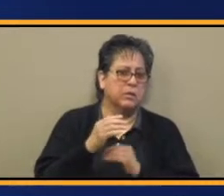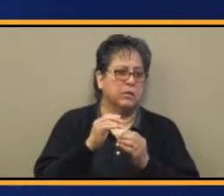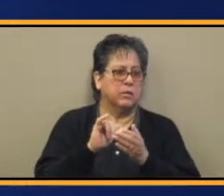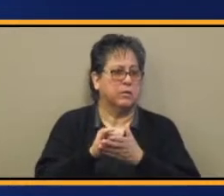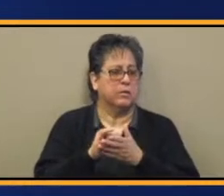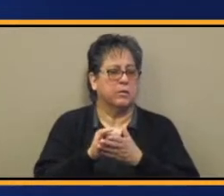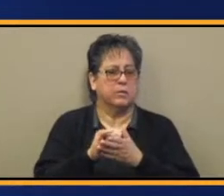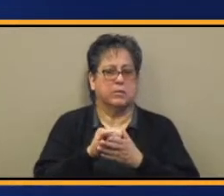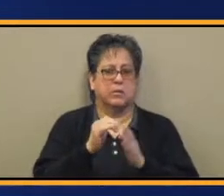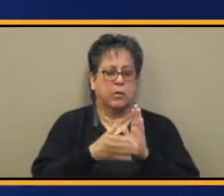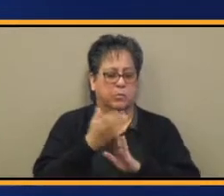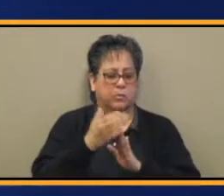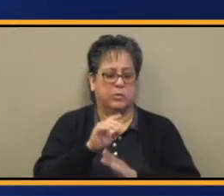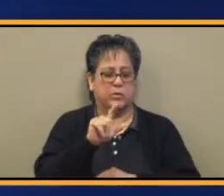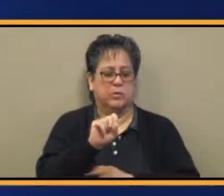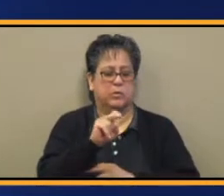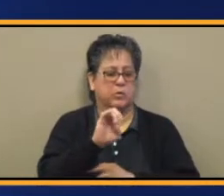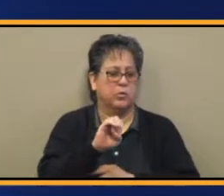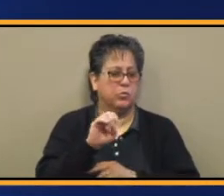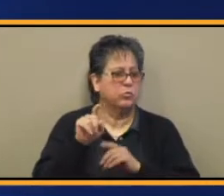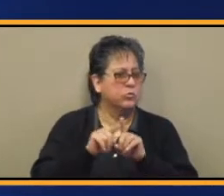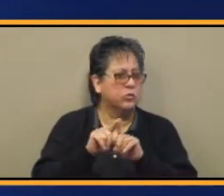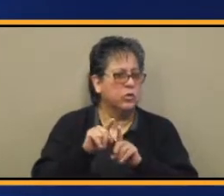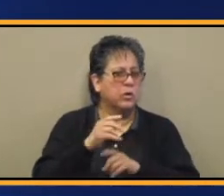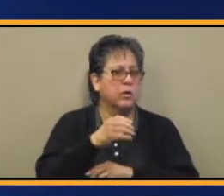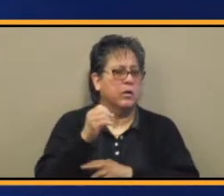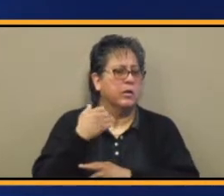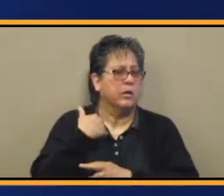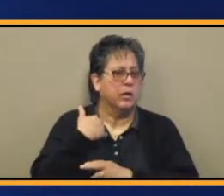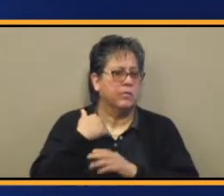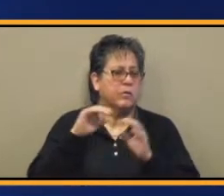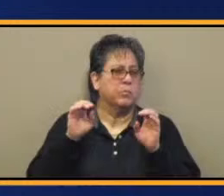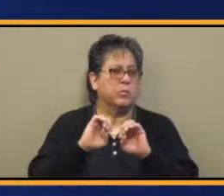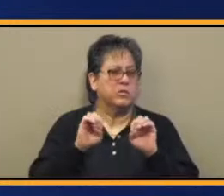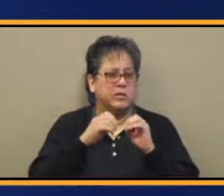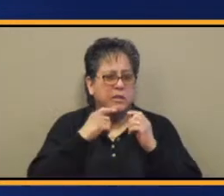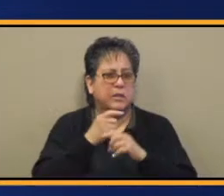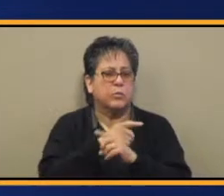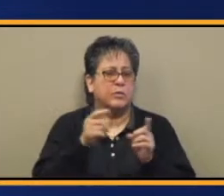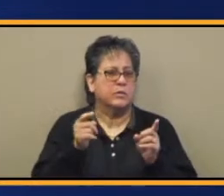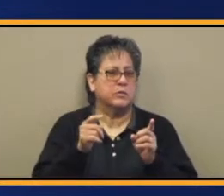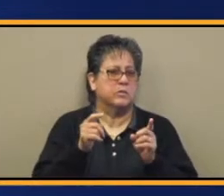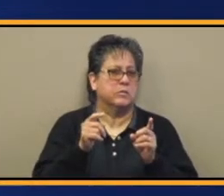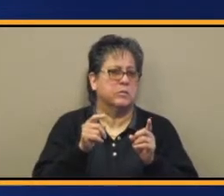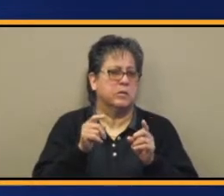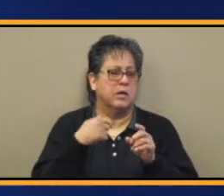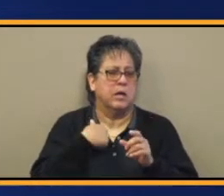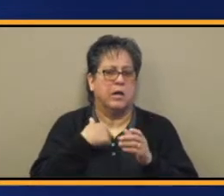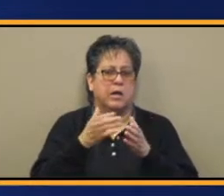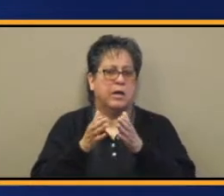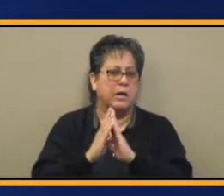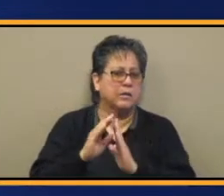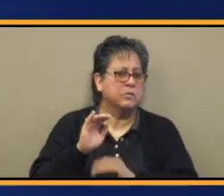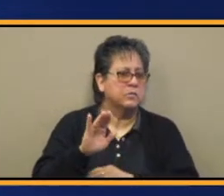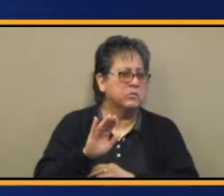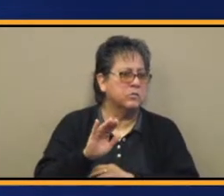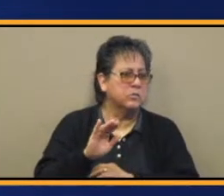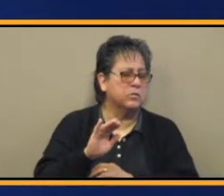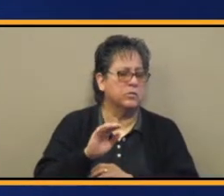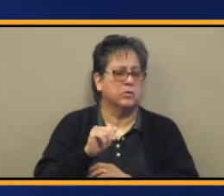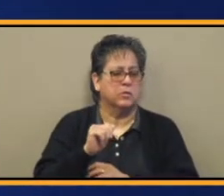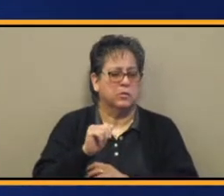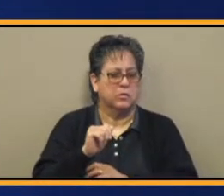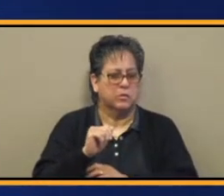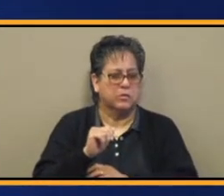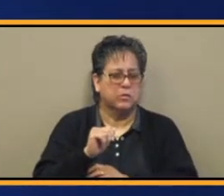Operation Lone Star and to refrain from renewing the emergency declaration. I invite you to take a firm stand against